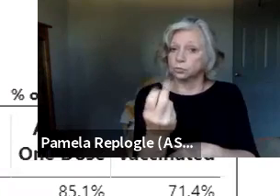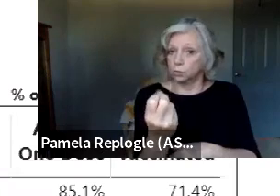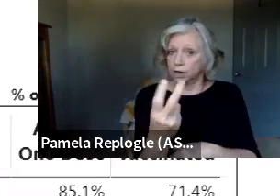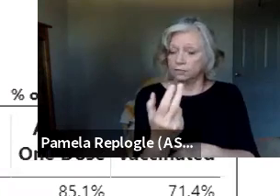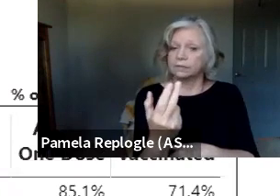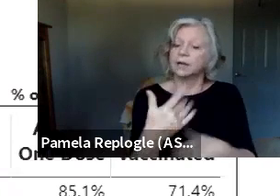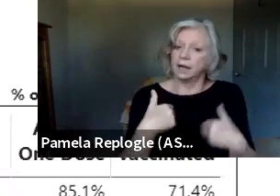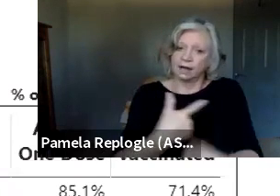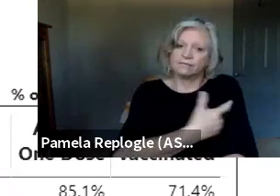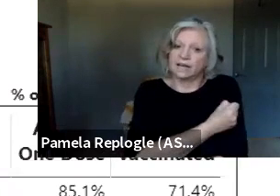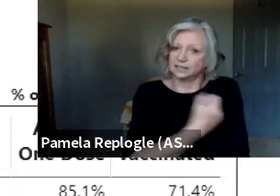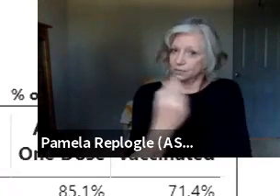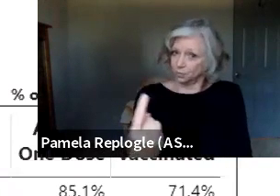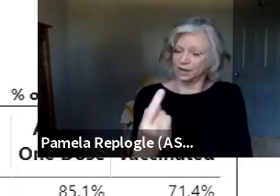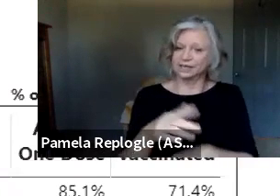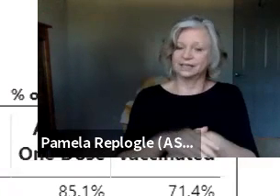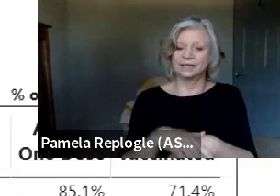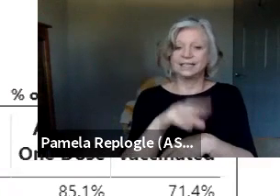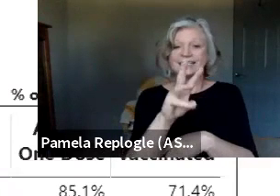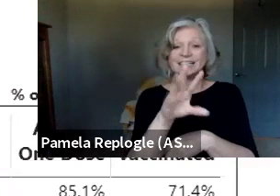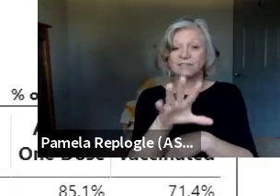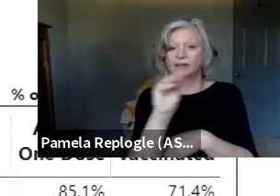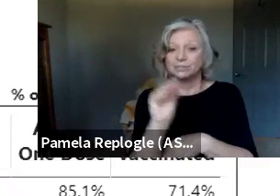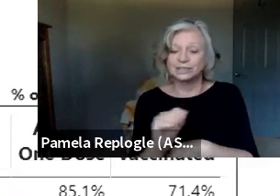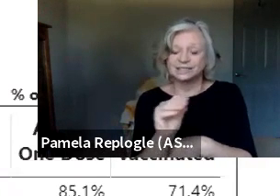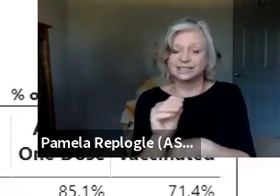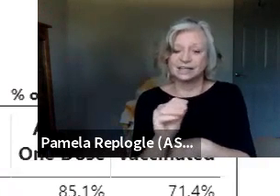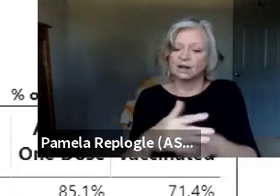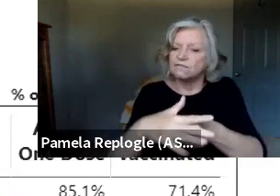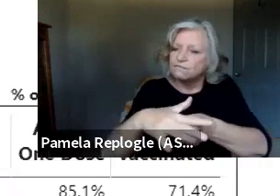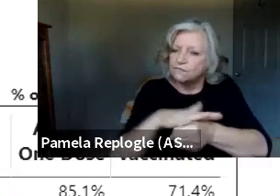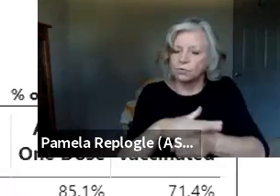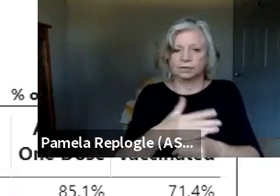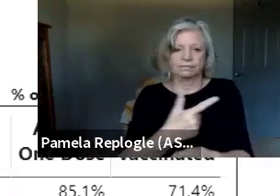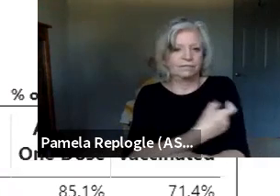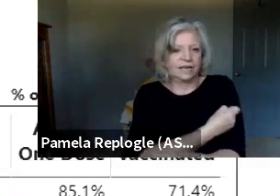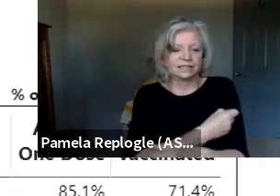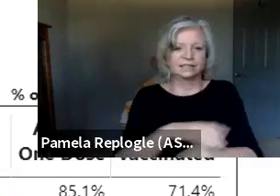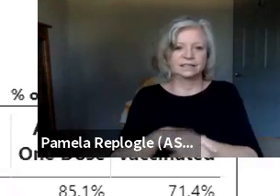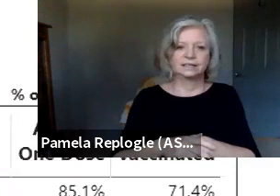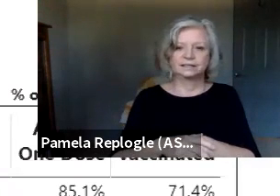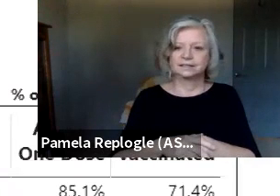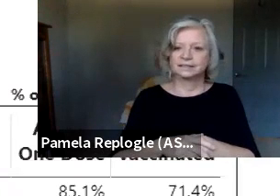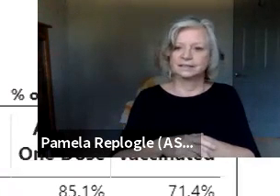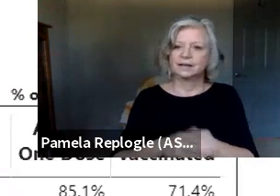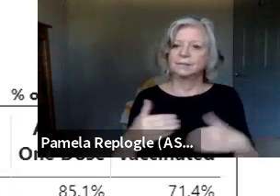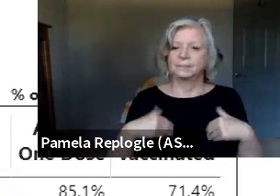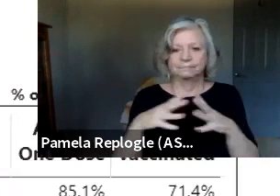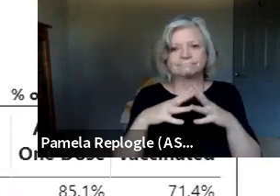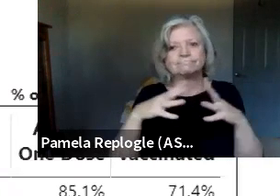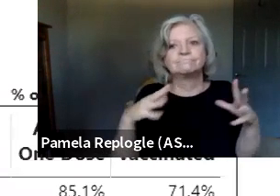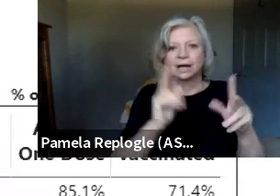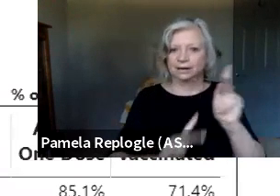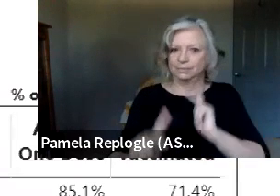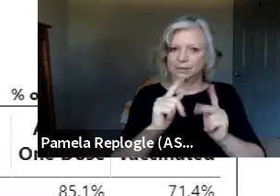vaccine, and 65% of them are fully vaccinated. So we really do have a lot of people with